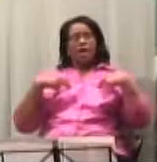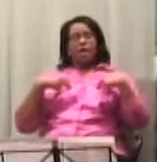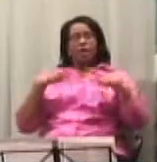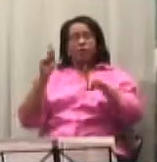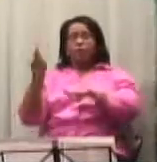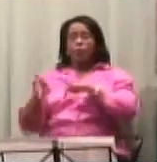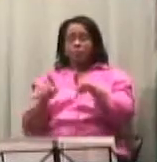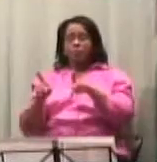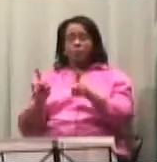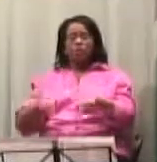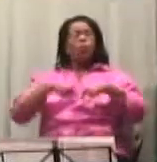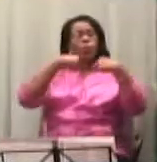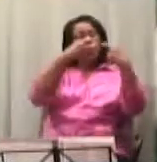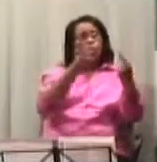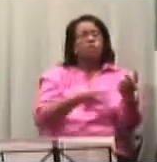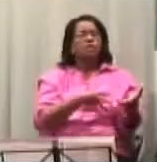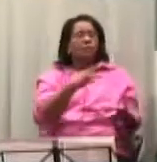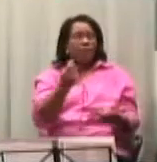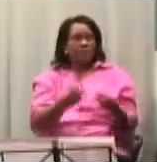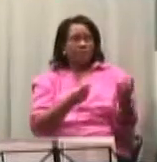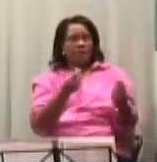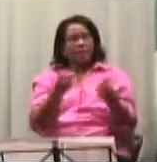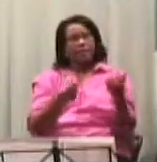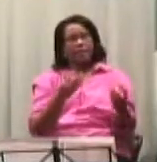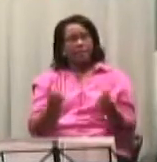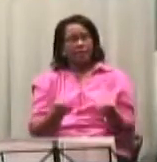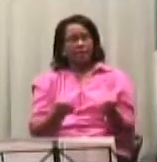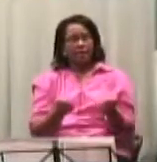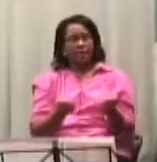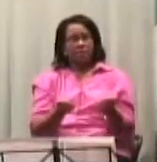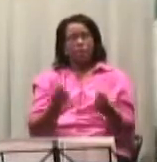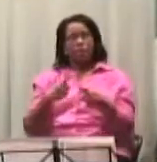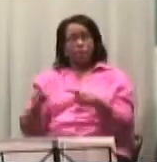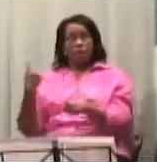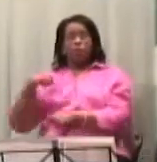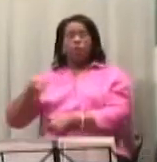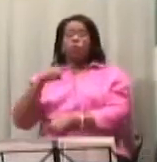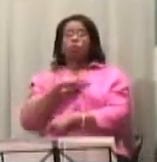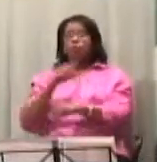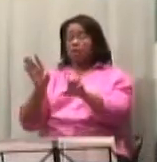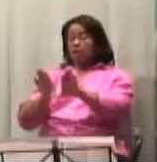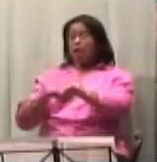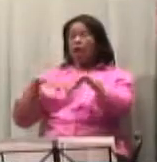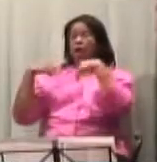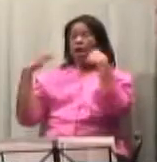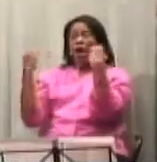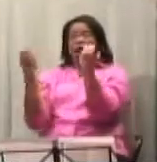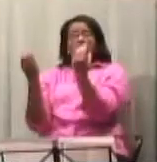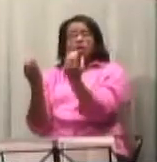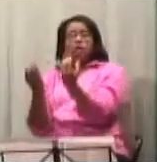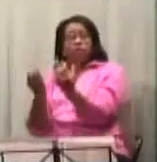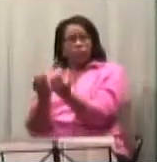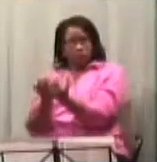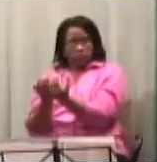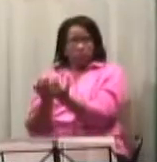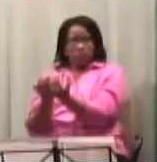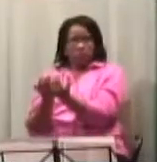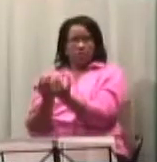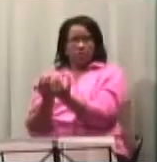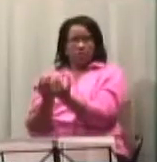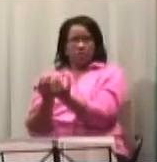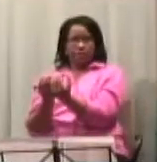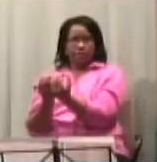We are a community, and the community has to